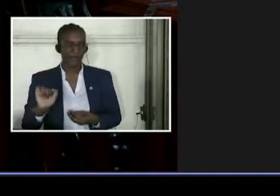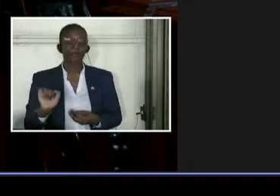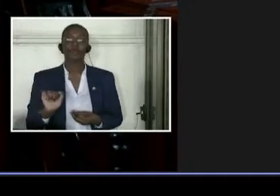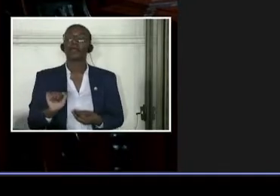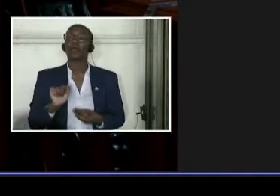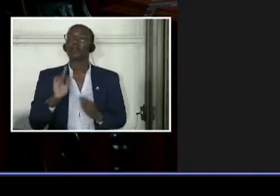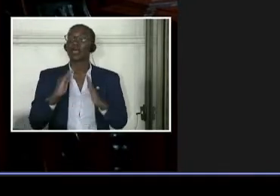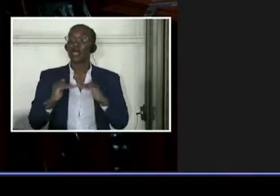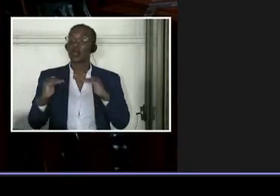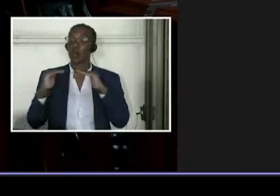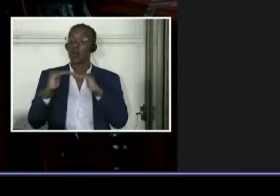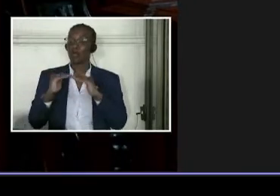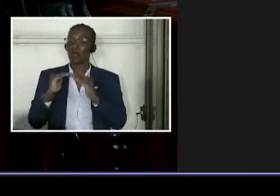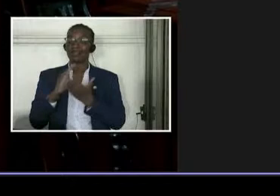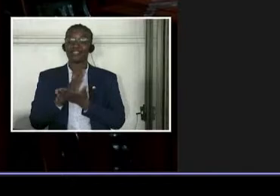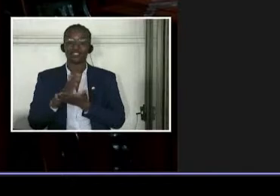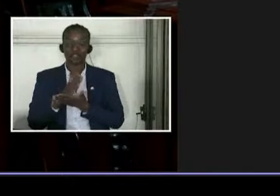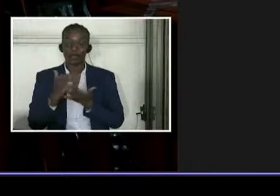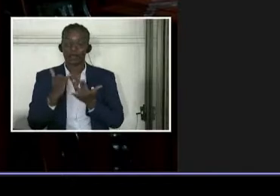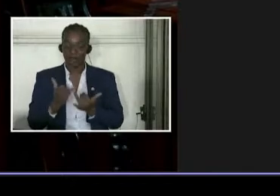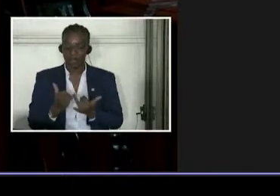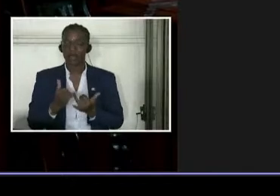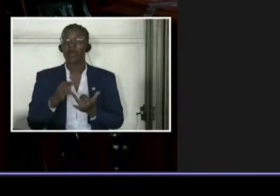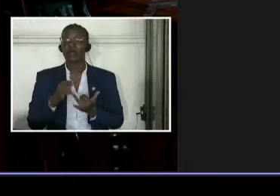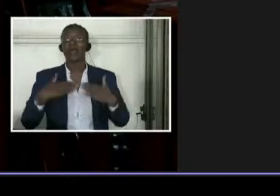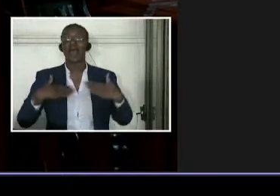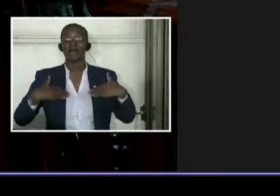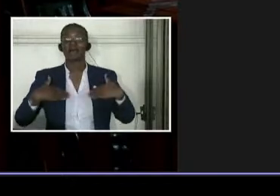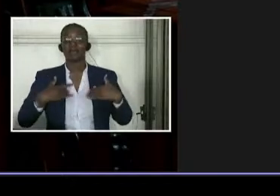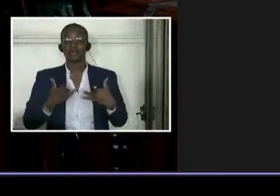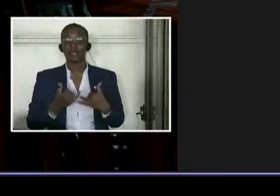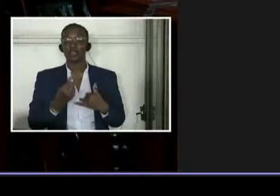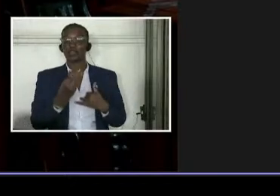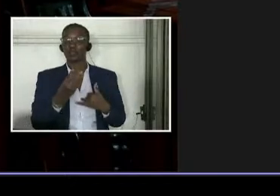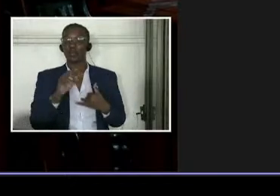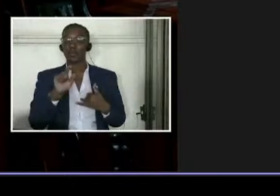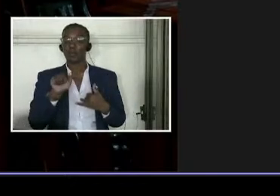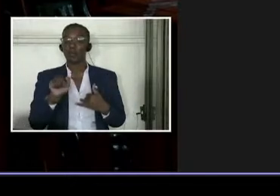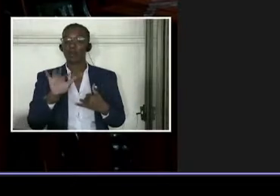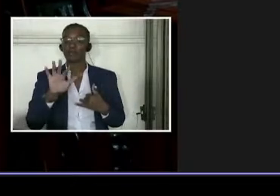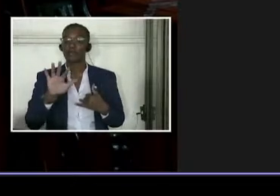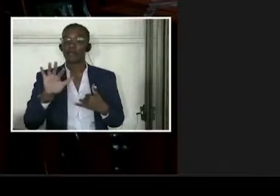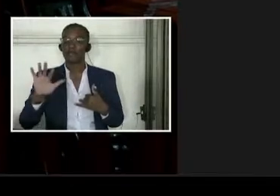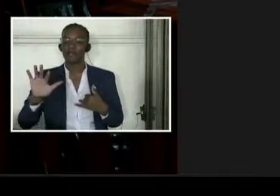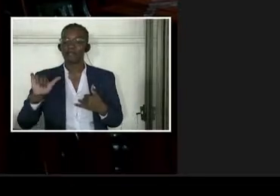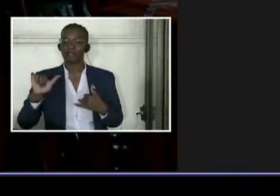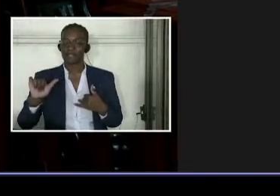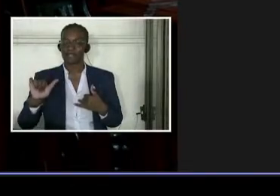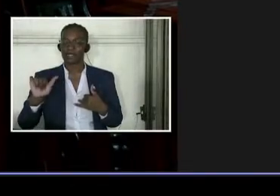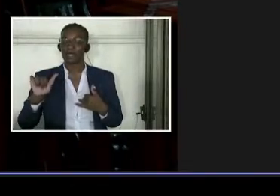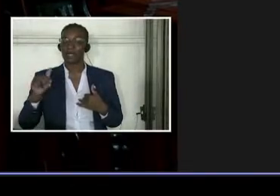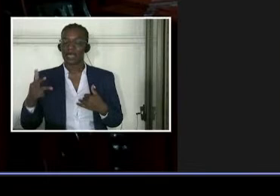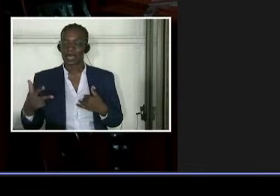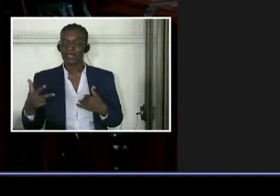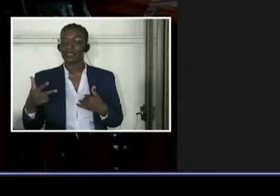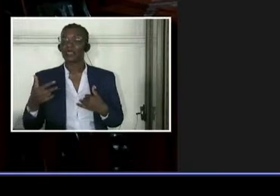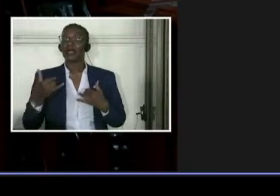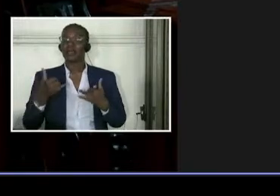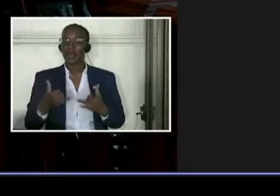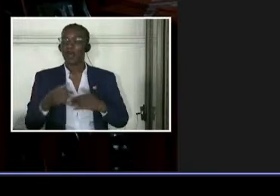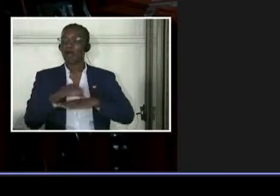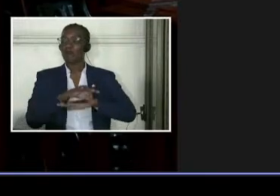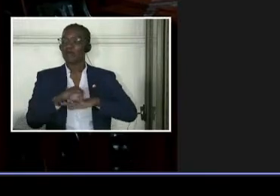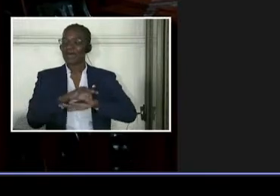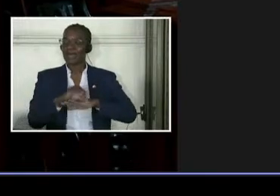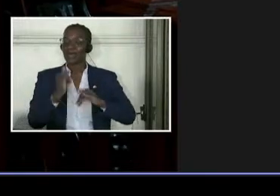share is allocated per program as follows. On administration, it's 246.558. On housing needs, research and